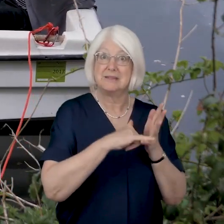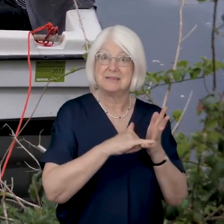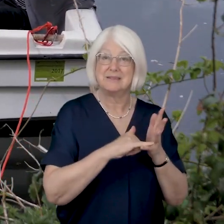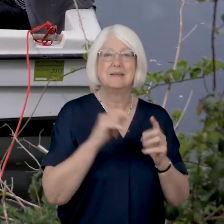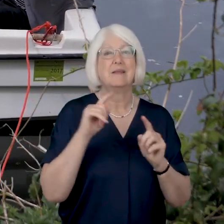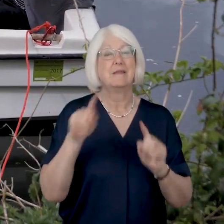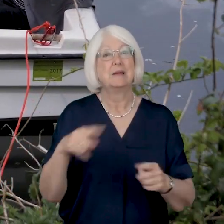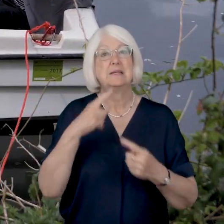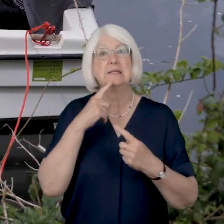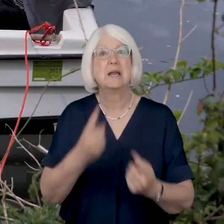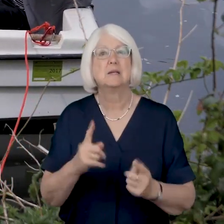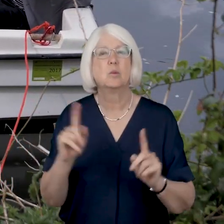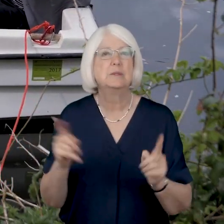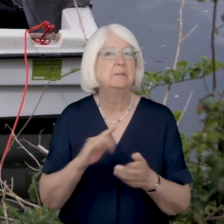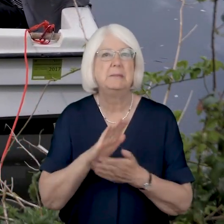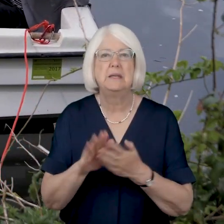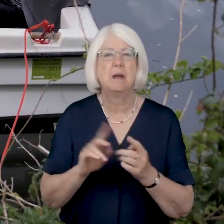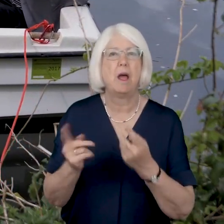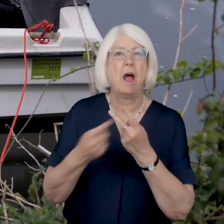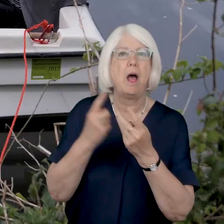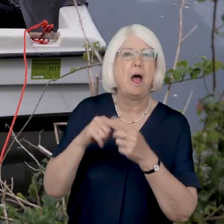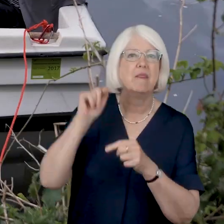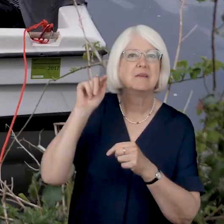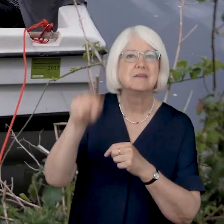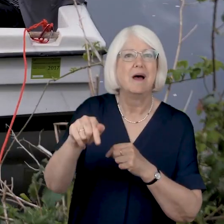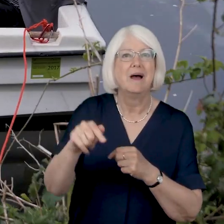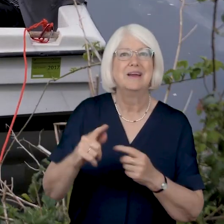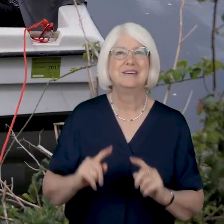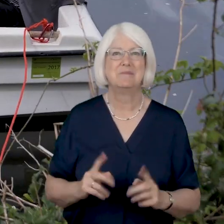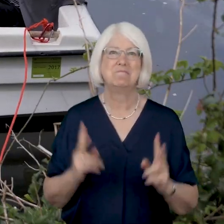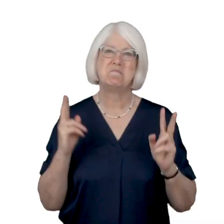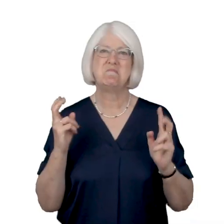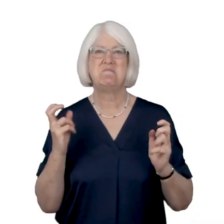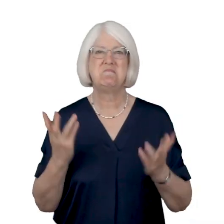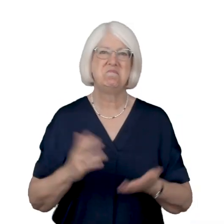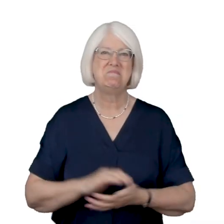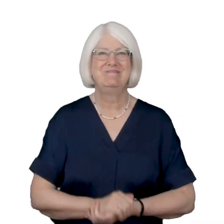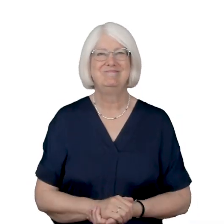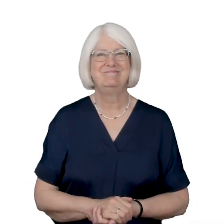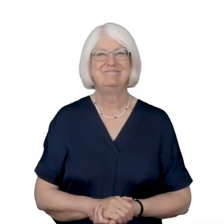tell us what the other side of the lake means for them in their contexts.